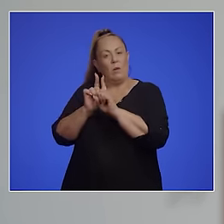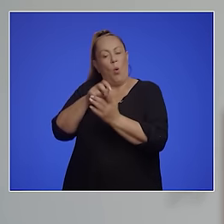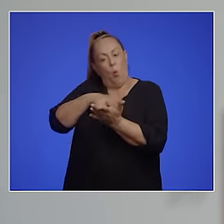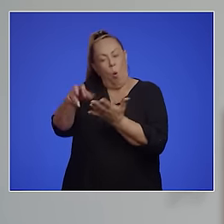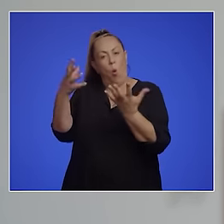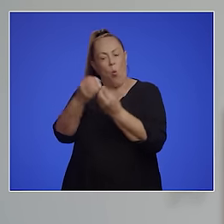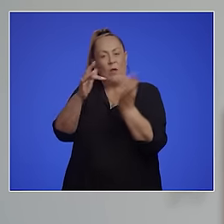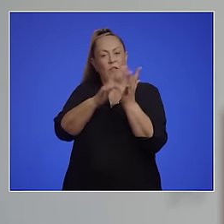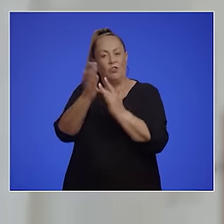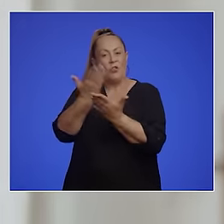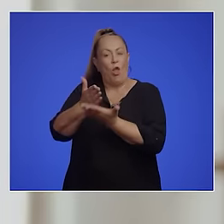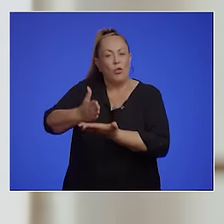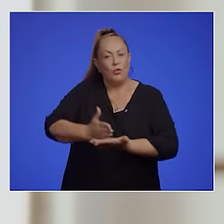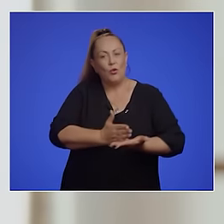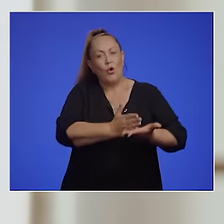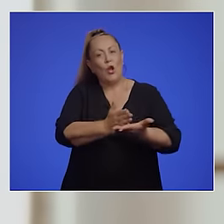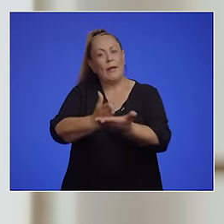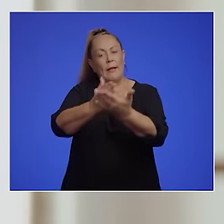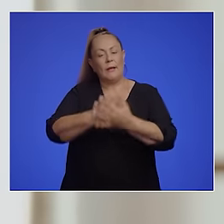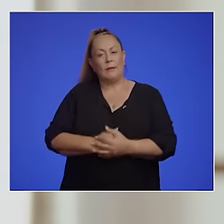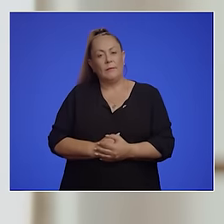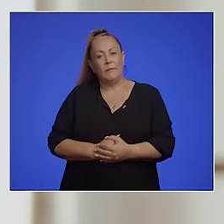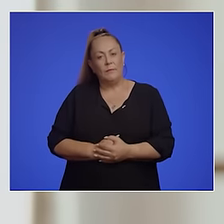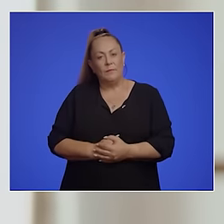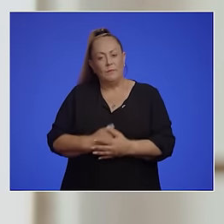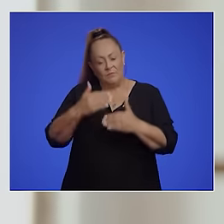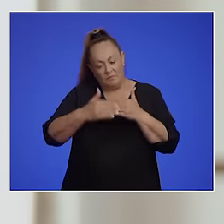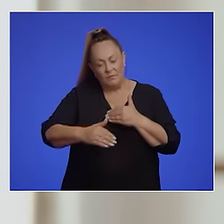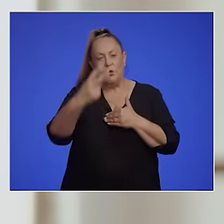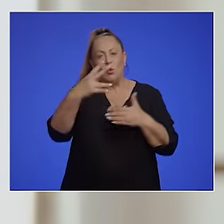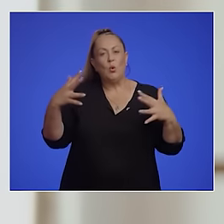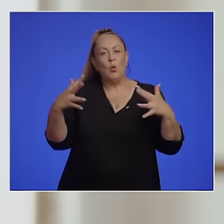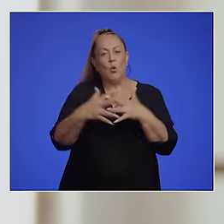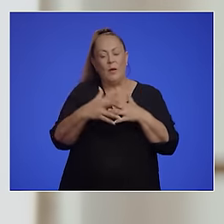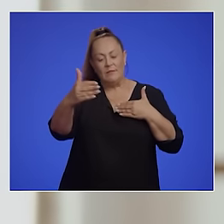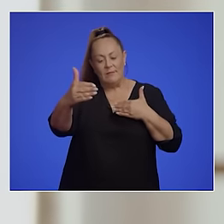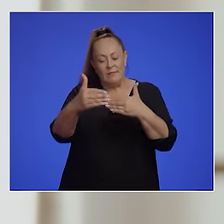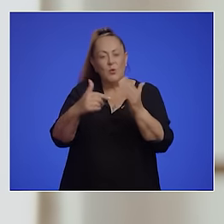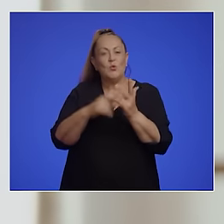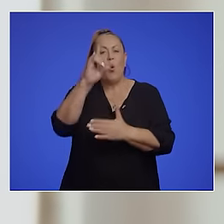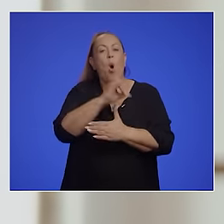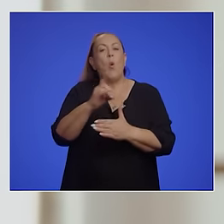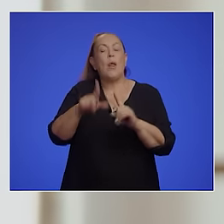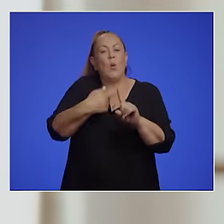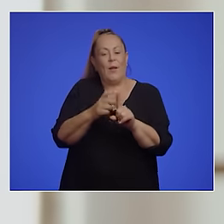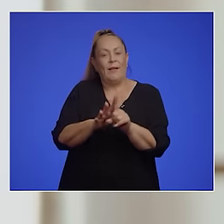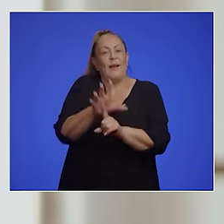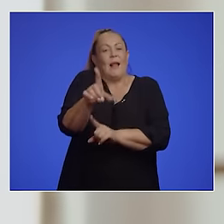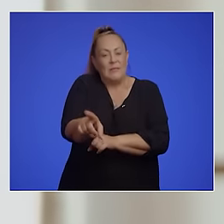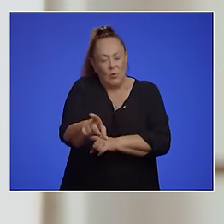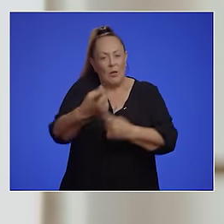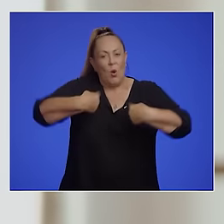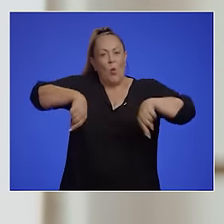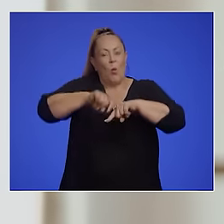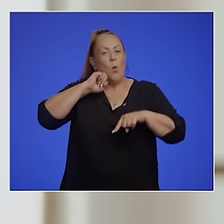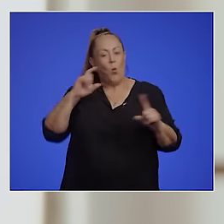embarks on this journey. That as we enter into these next two weeks, moving towards Holy Week next week, that we'll join